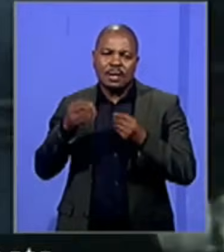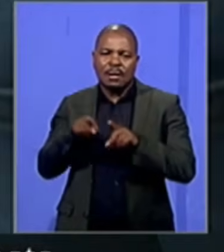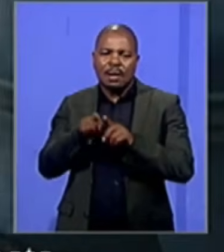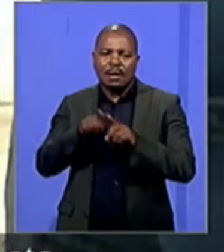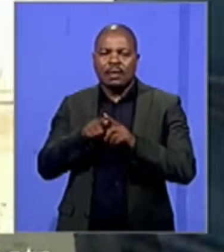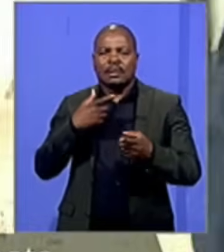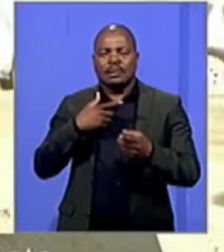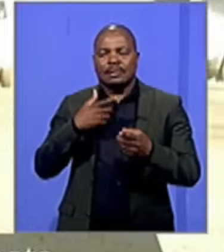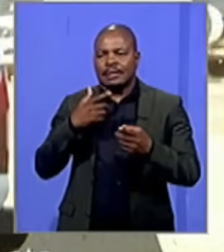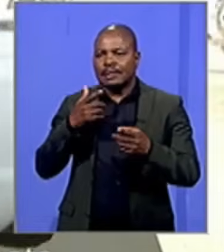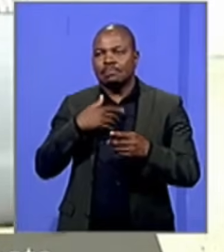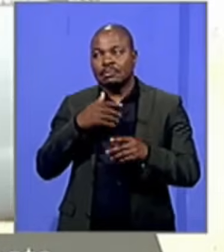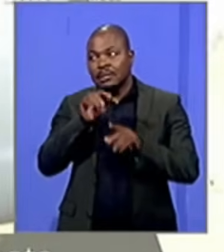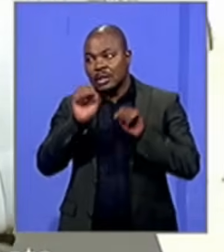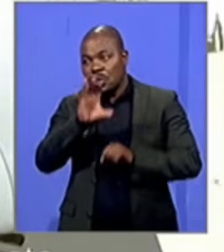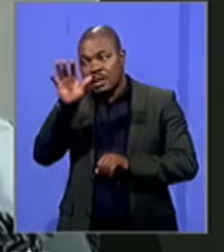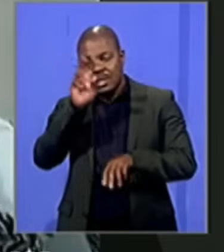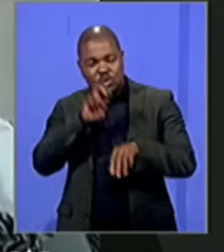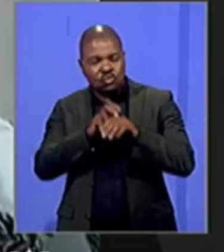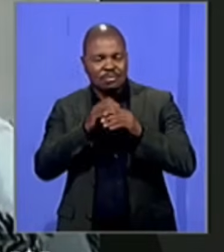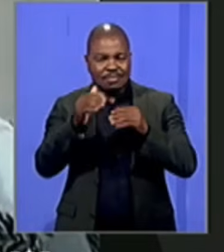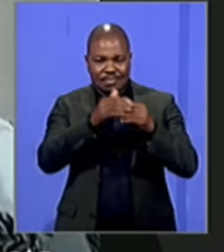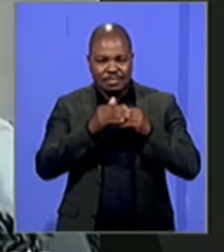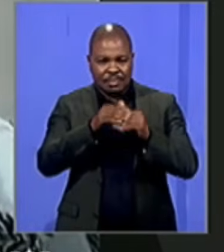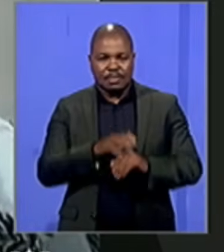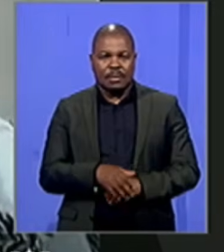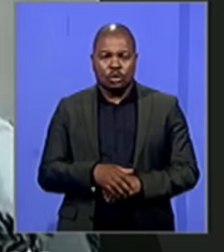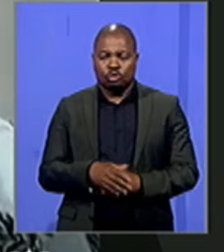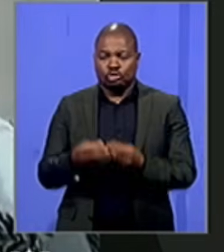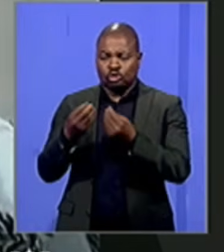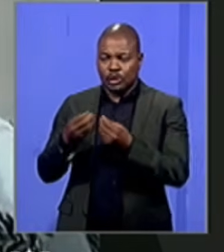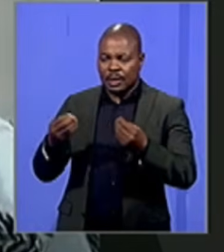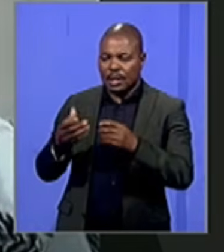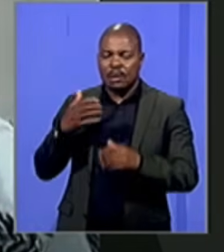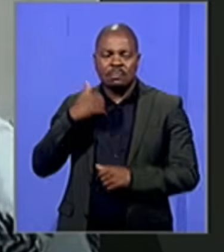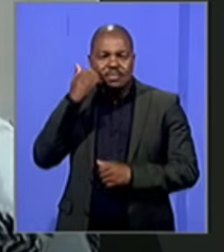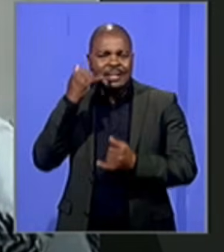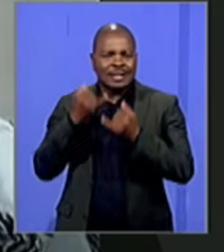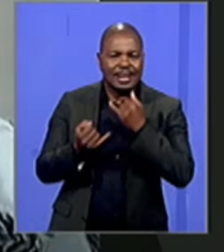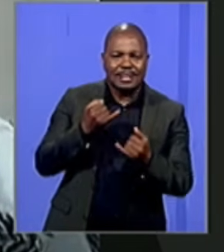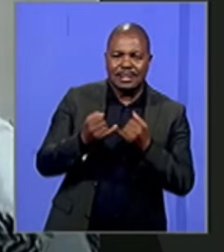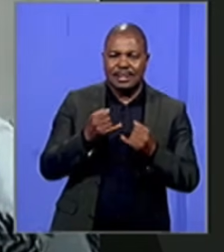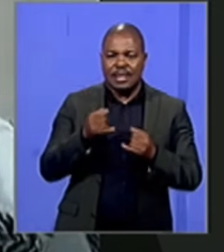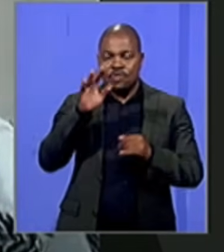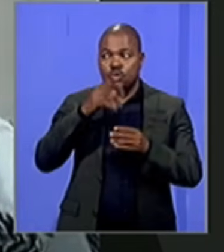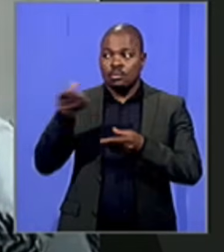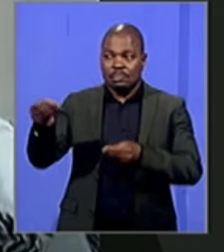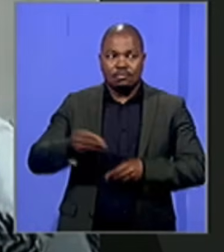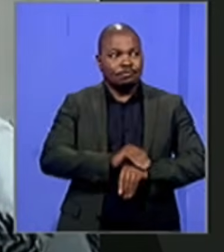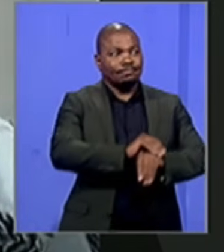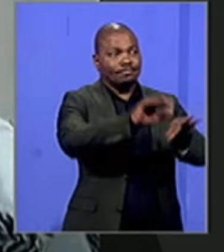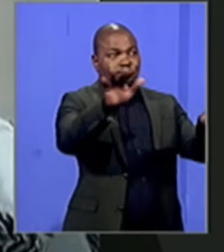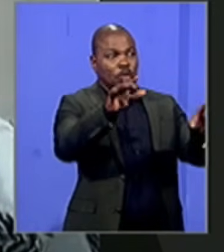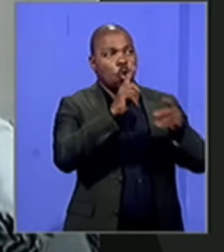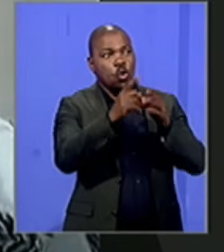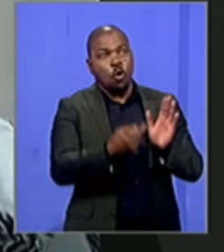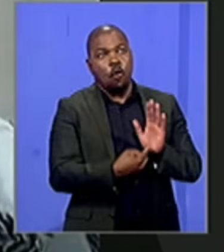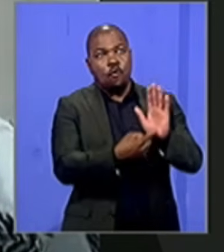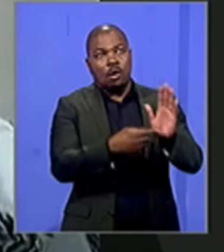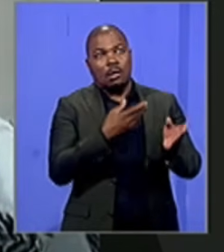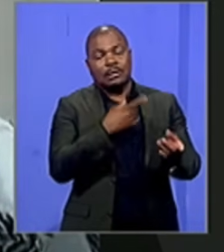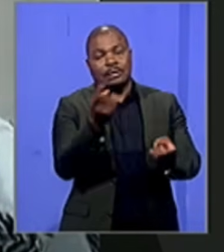seno. If you make available child pornography, if you transmit it, if you offer it for sale,